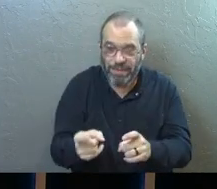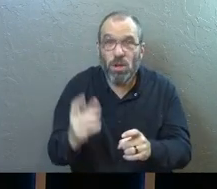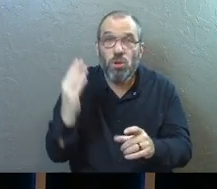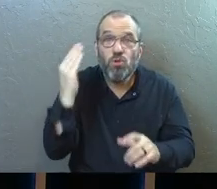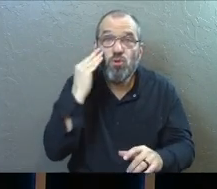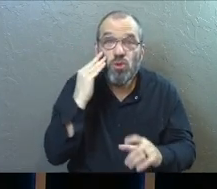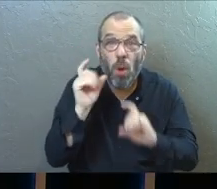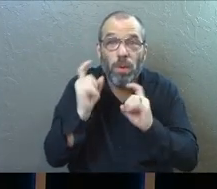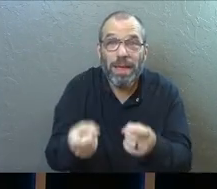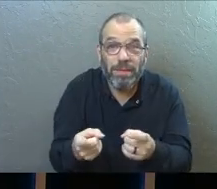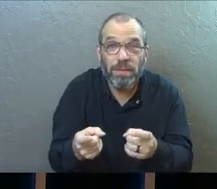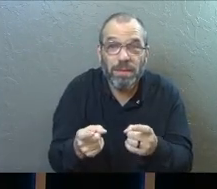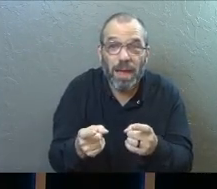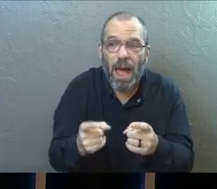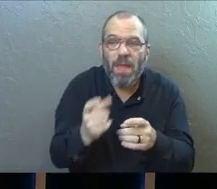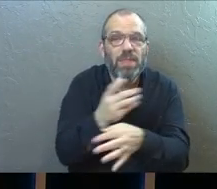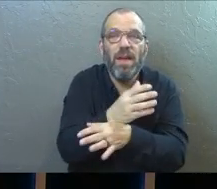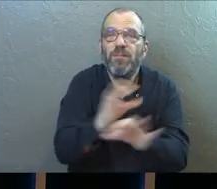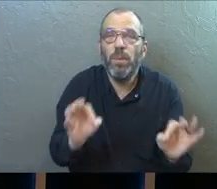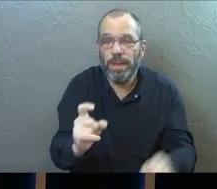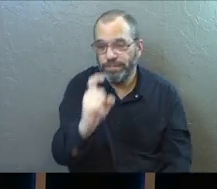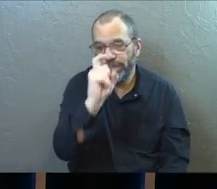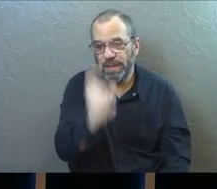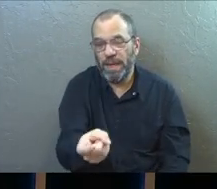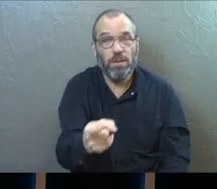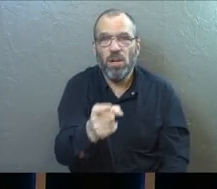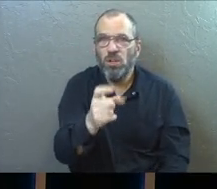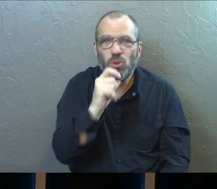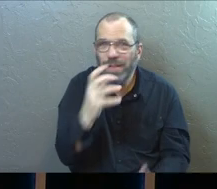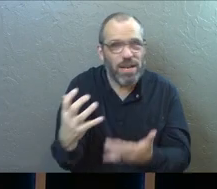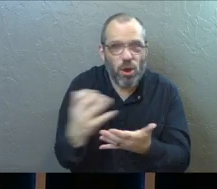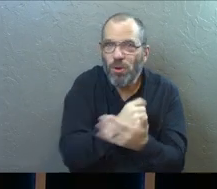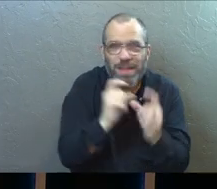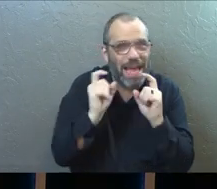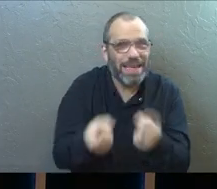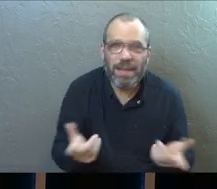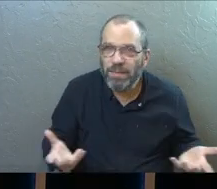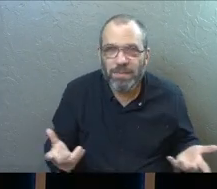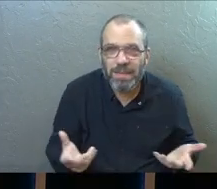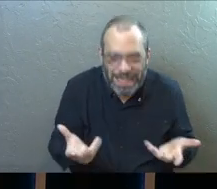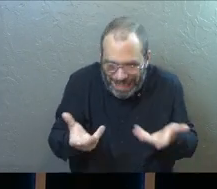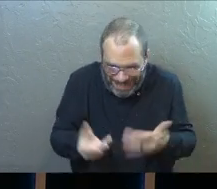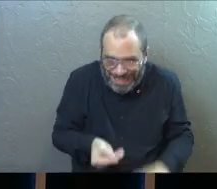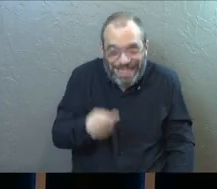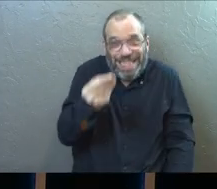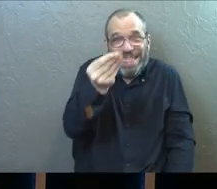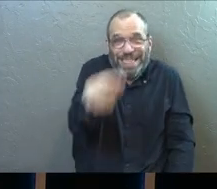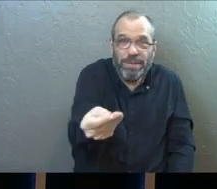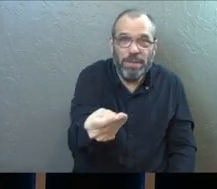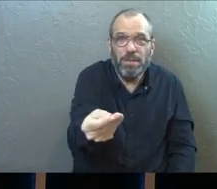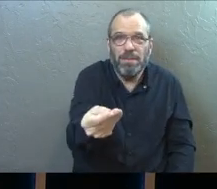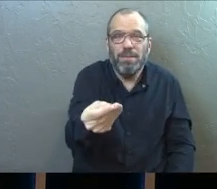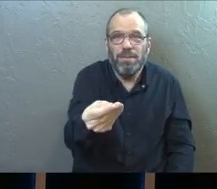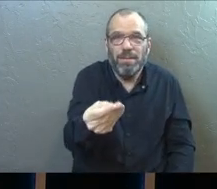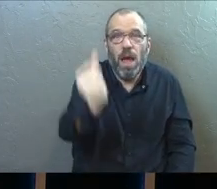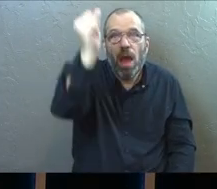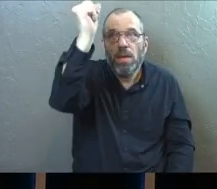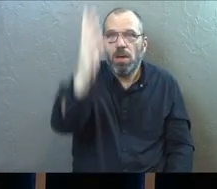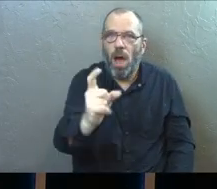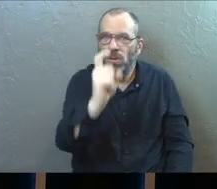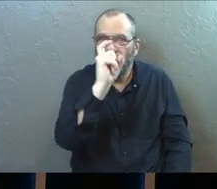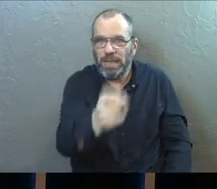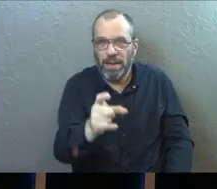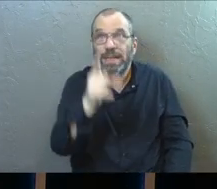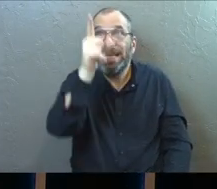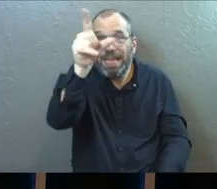if you know how gifts work, but they're freely given. You did nothing to earn that gift. It's just given to you. God is the one who